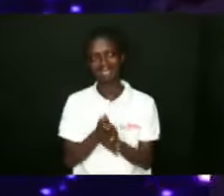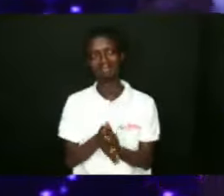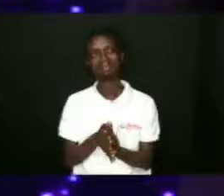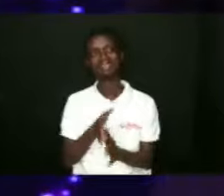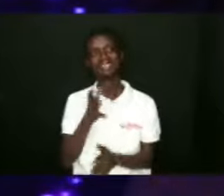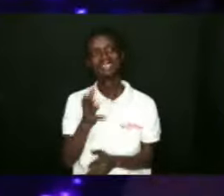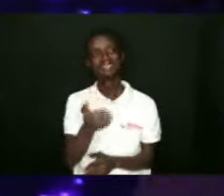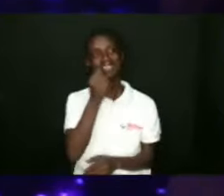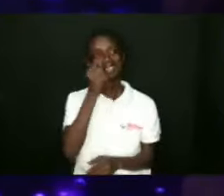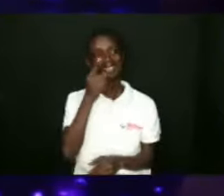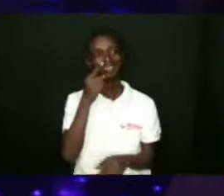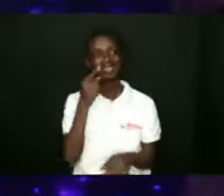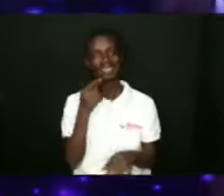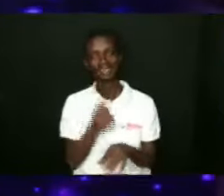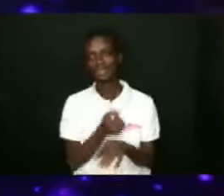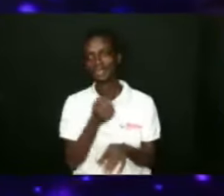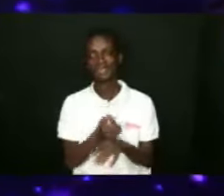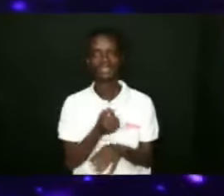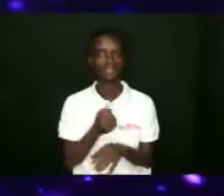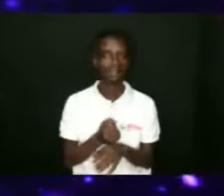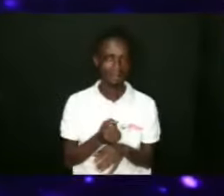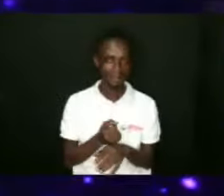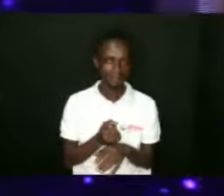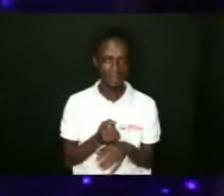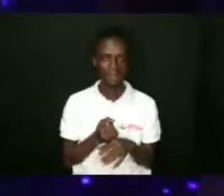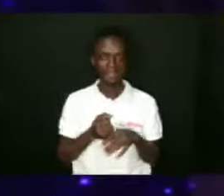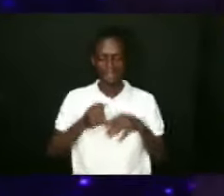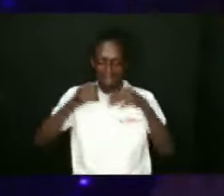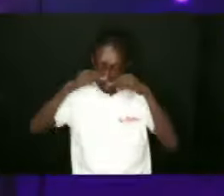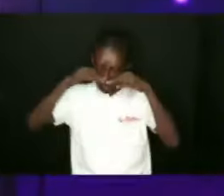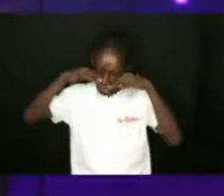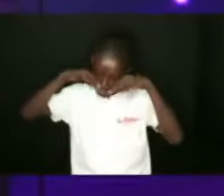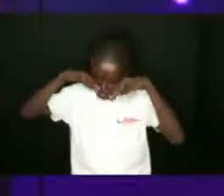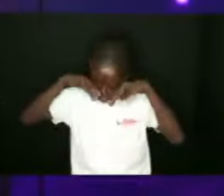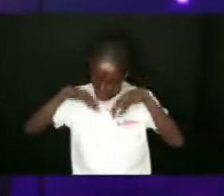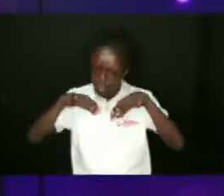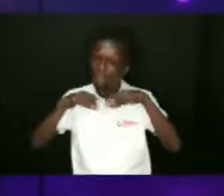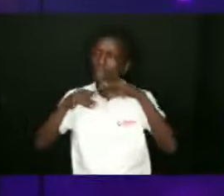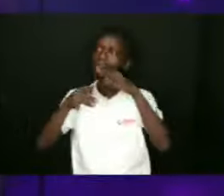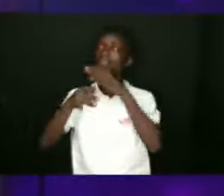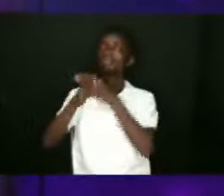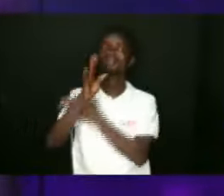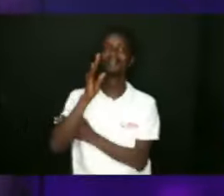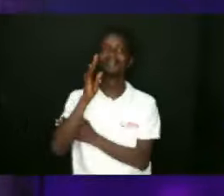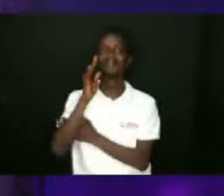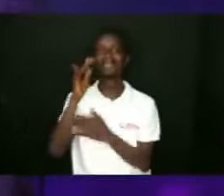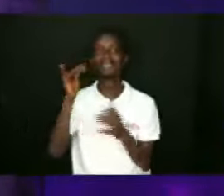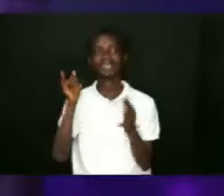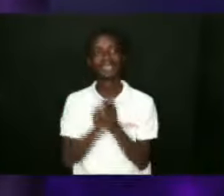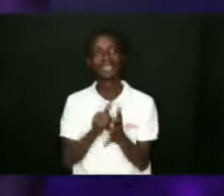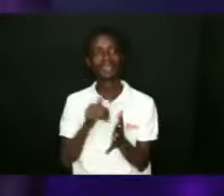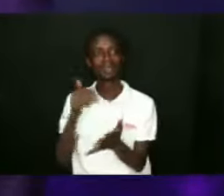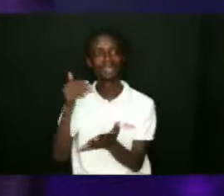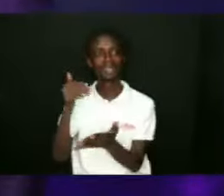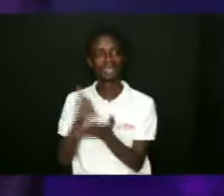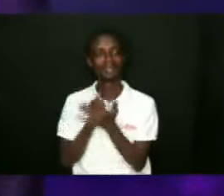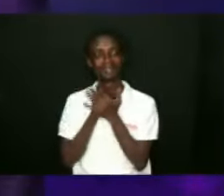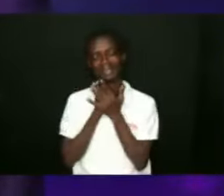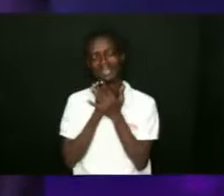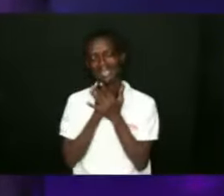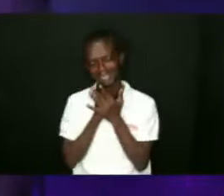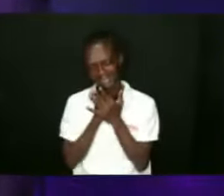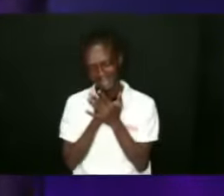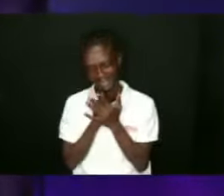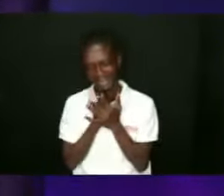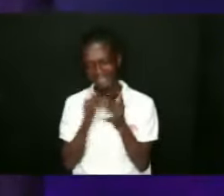of these and cry unto the Lord. The Lord, let this virtue come alive in